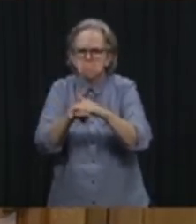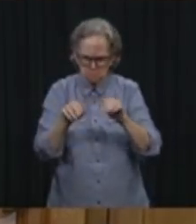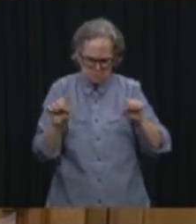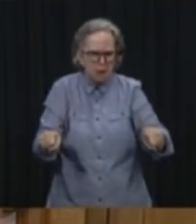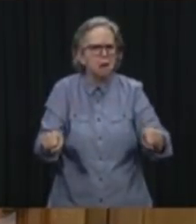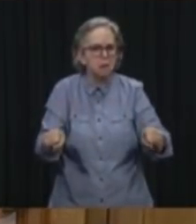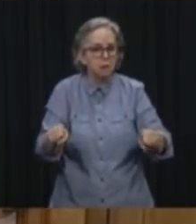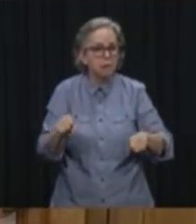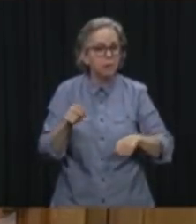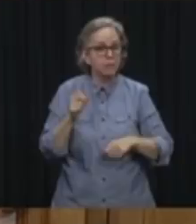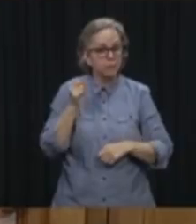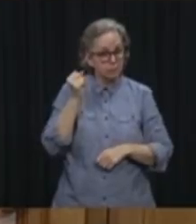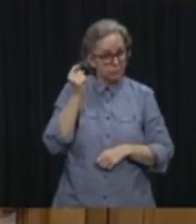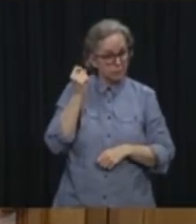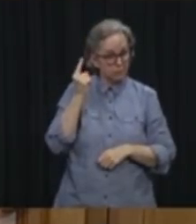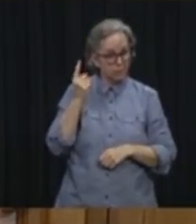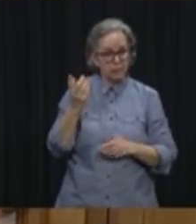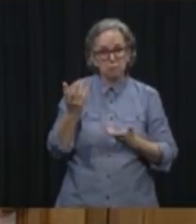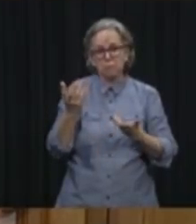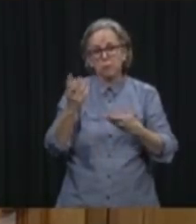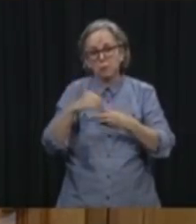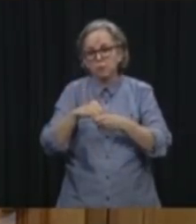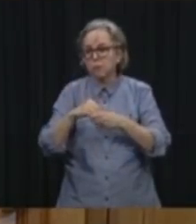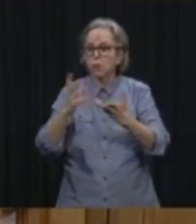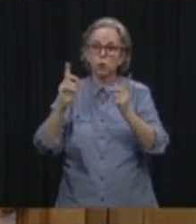weddings and funerals.